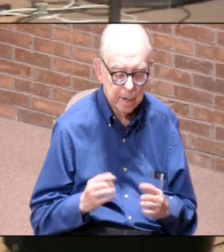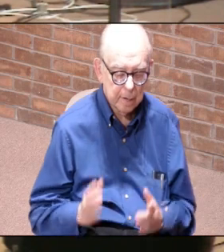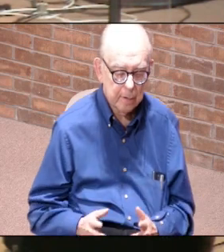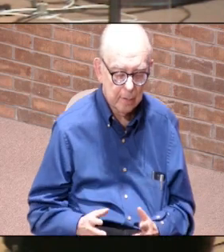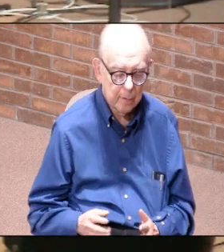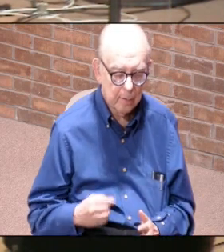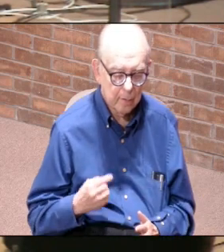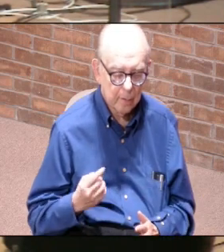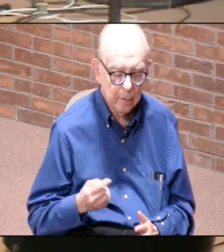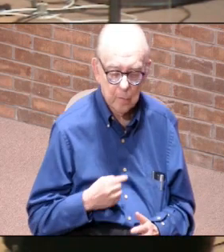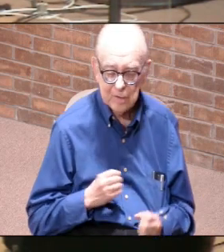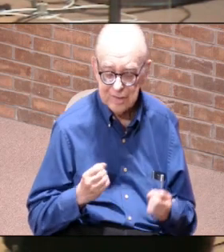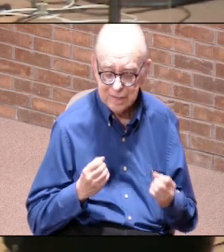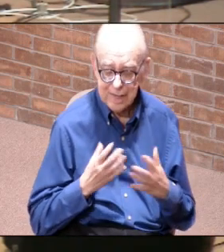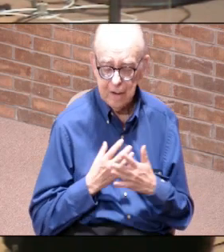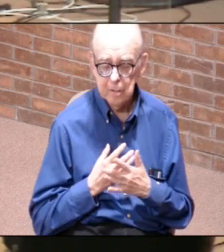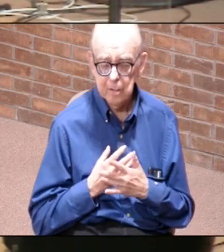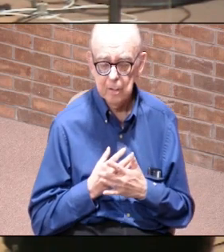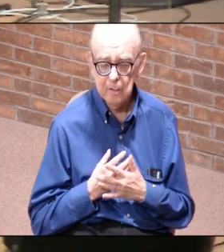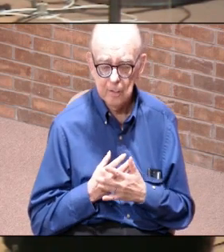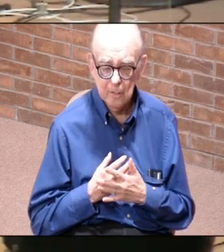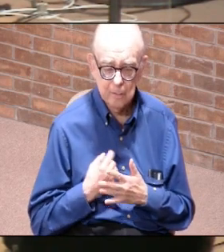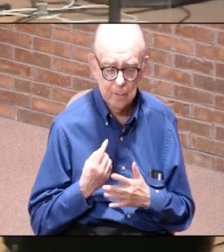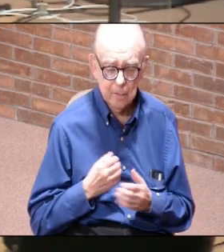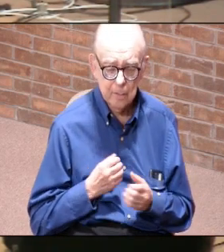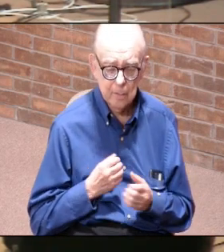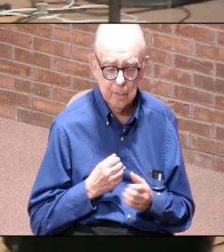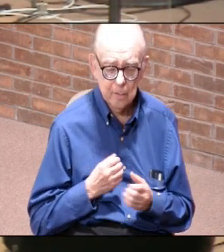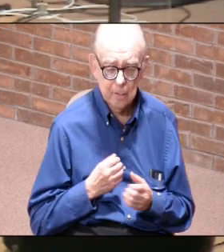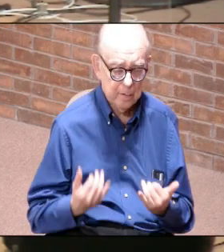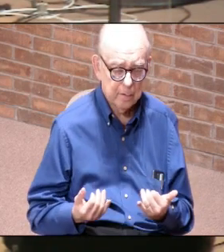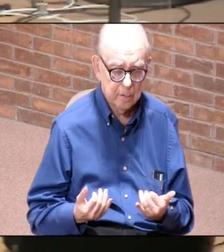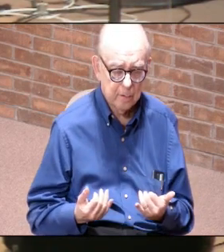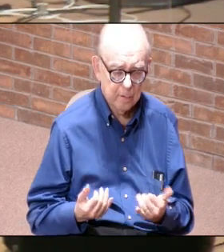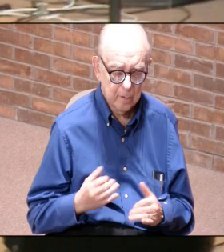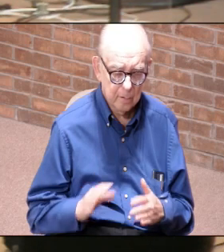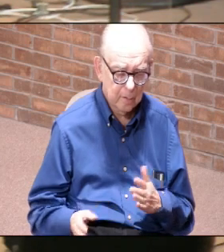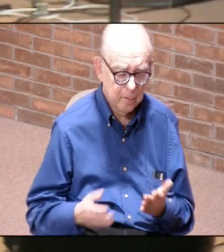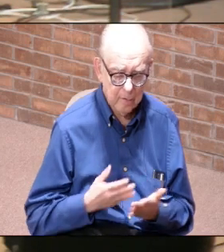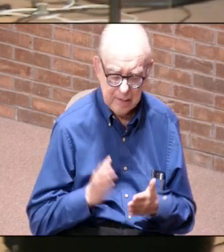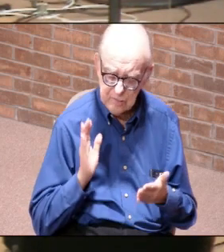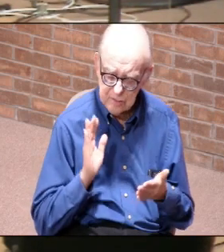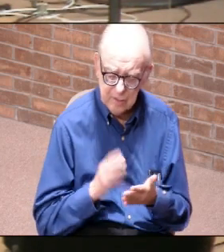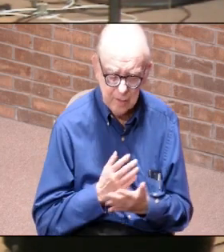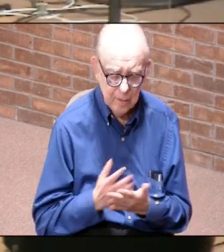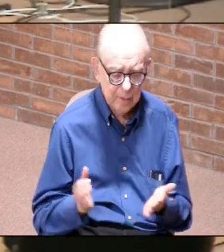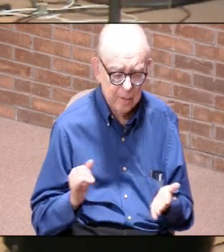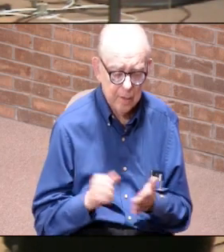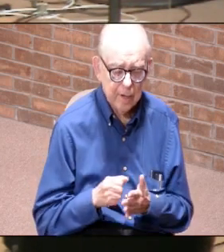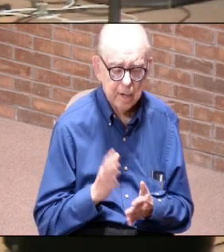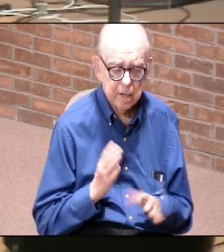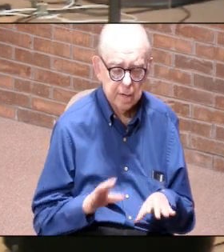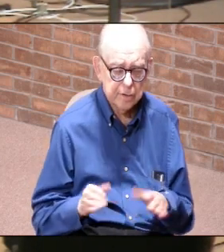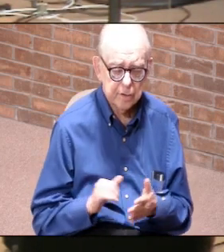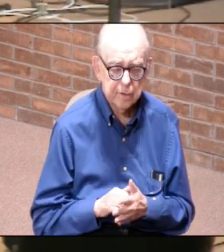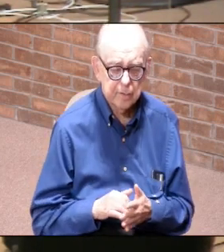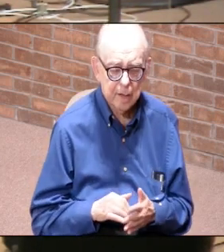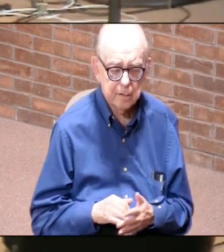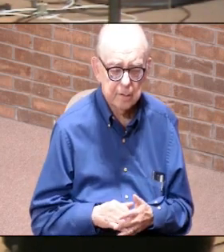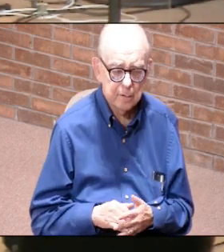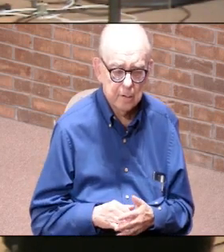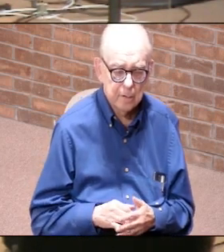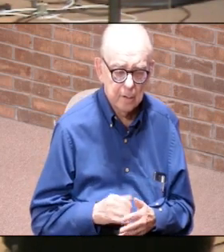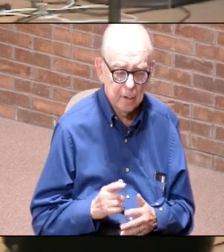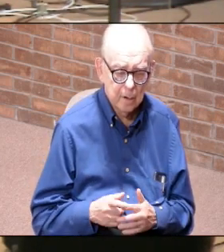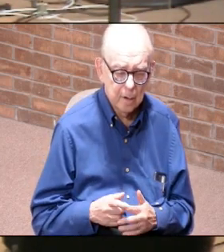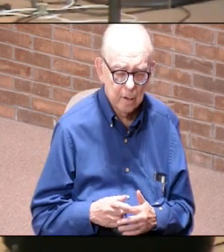Because we get scared. We get scared today to do just little things that God asks us to do.